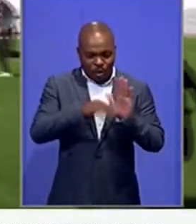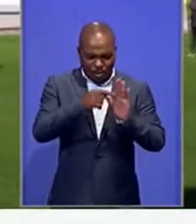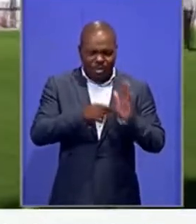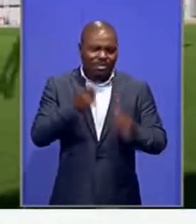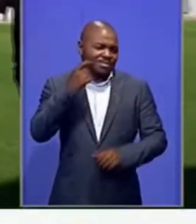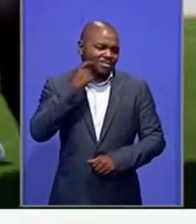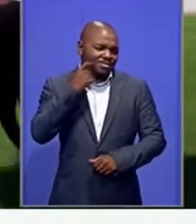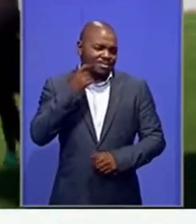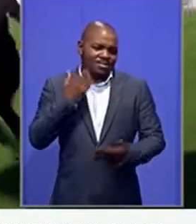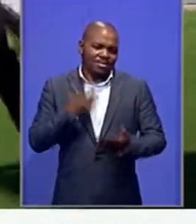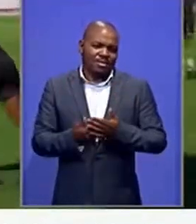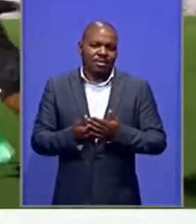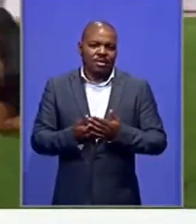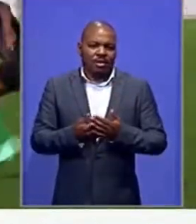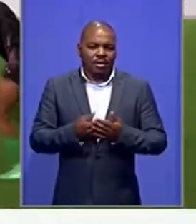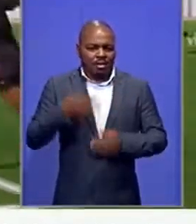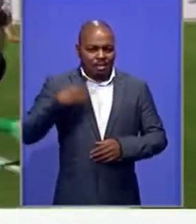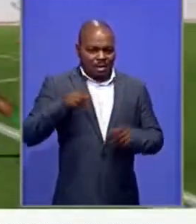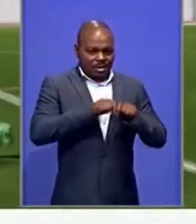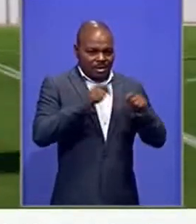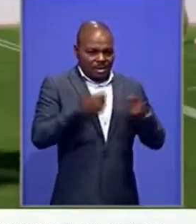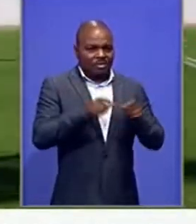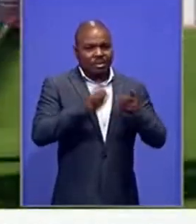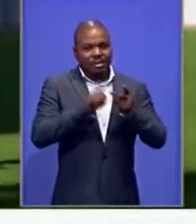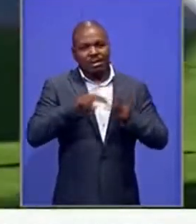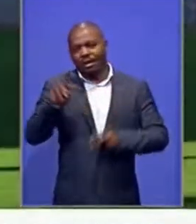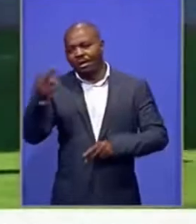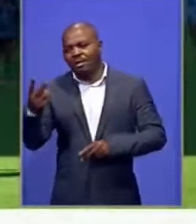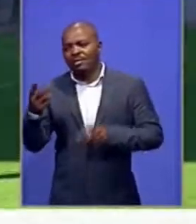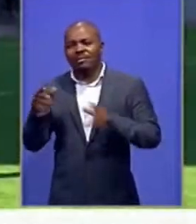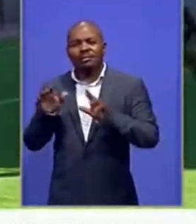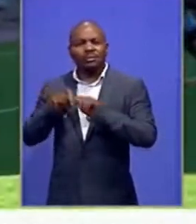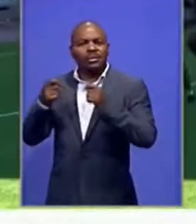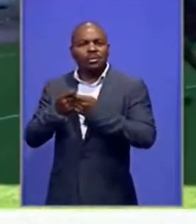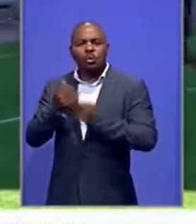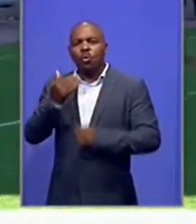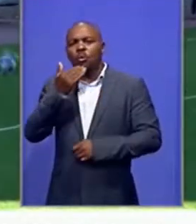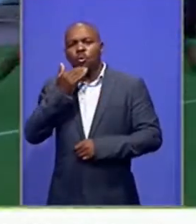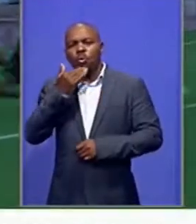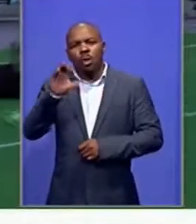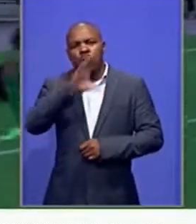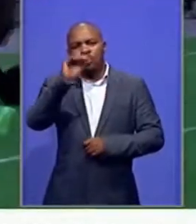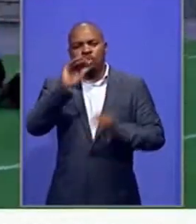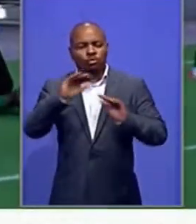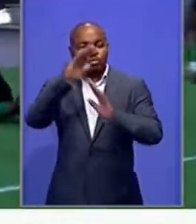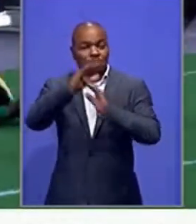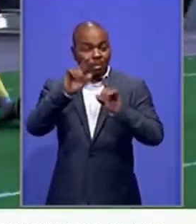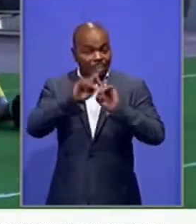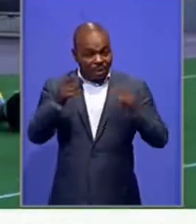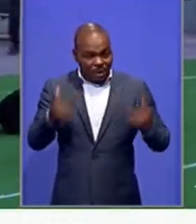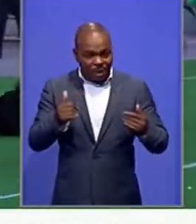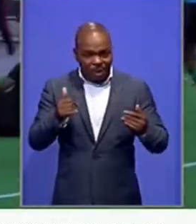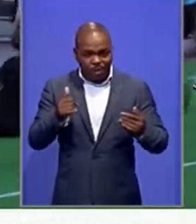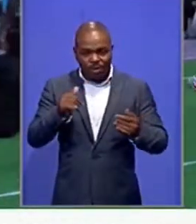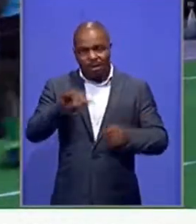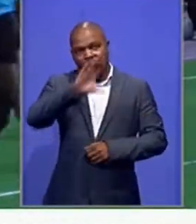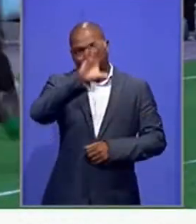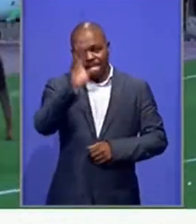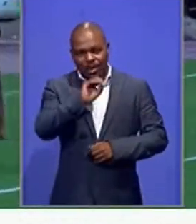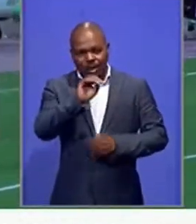e seng fela sehlopheng sa Banyana Banyana empa le dinaheng tse ding hape tse hlaeletseng ka hodimo Afrika empa pale e ntse e fetoha